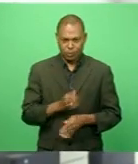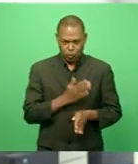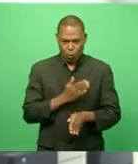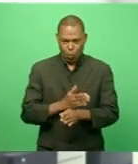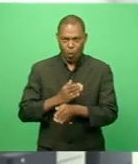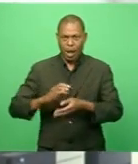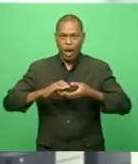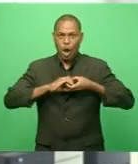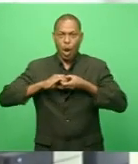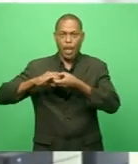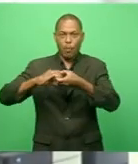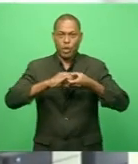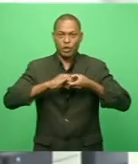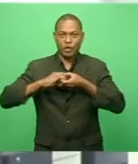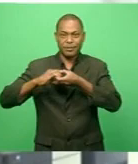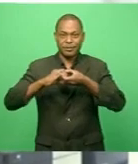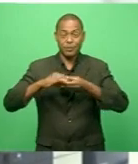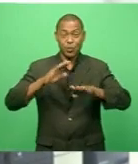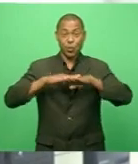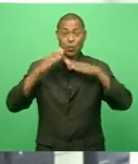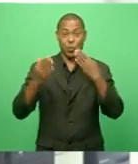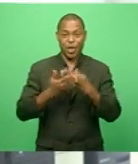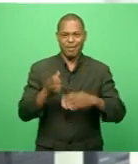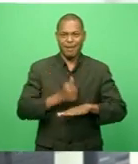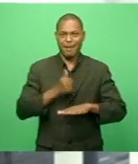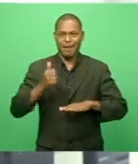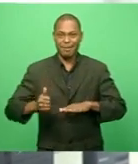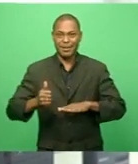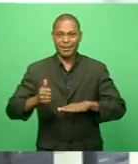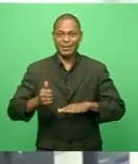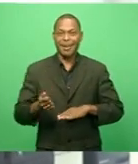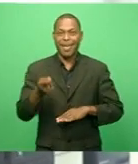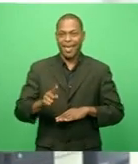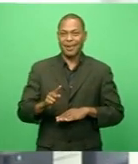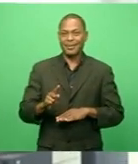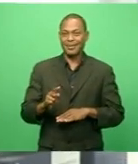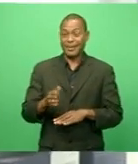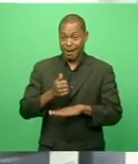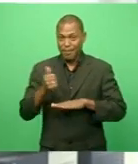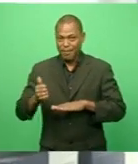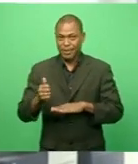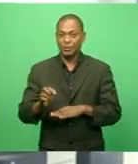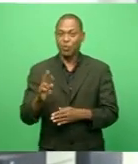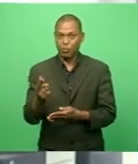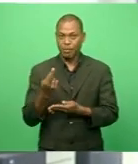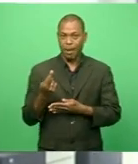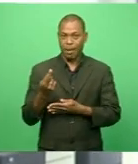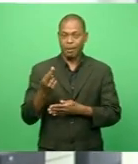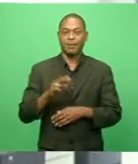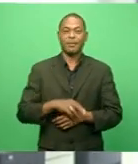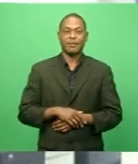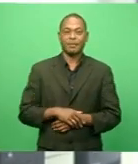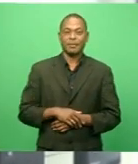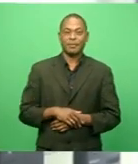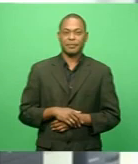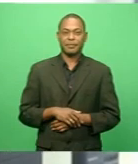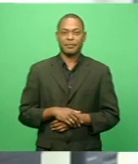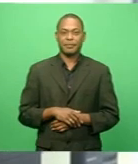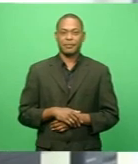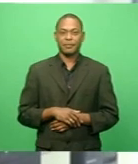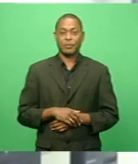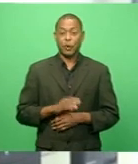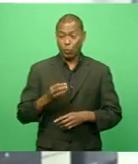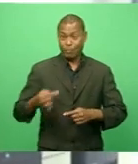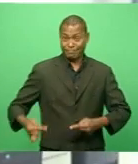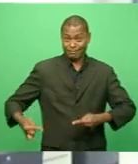offered to the government side, and it is for them to respond to that. Whoever is the opposition